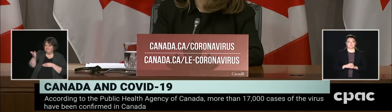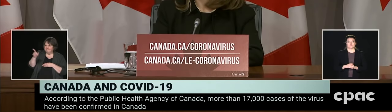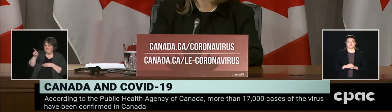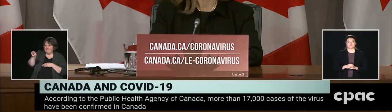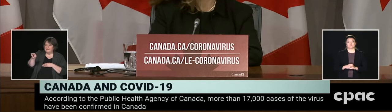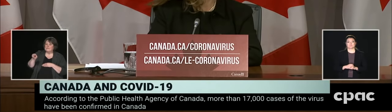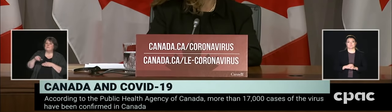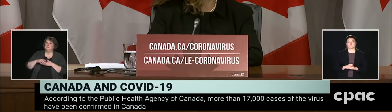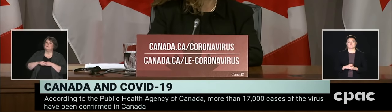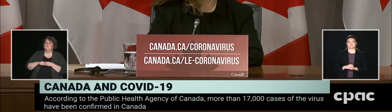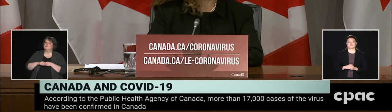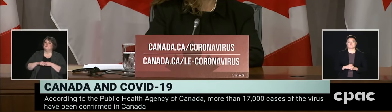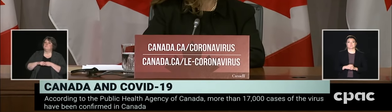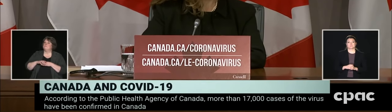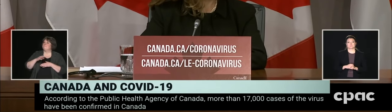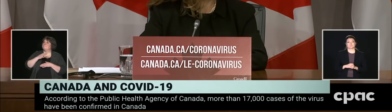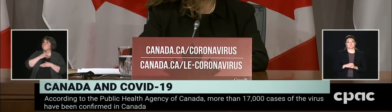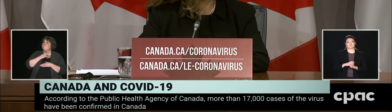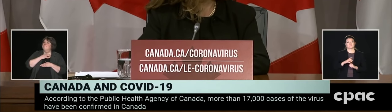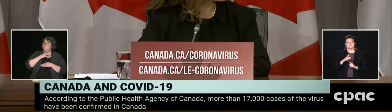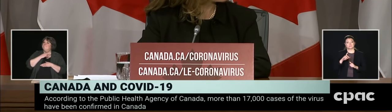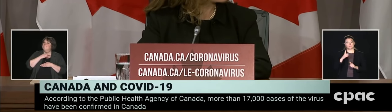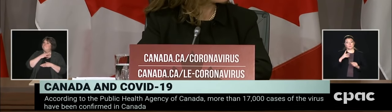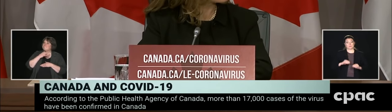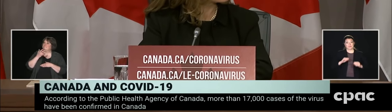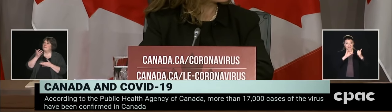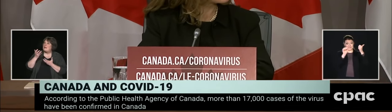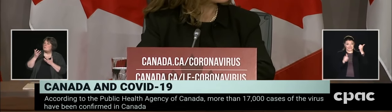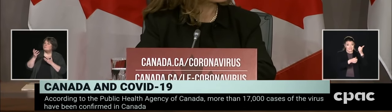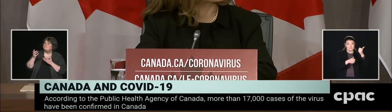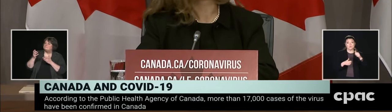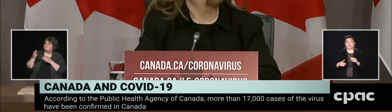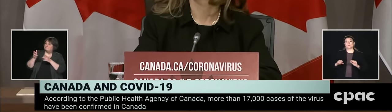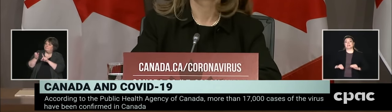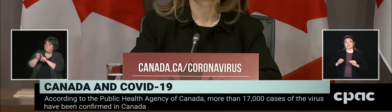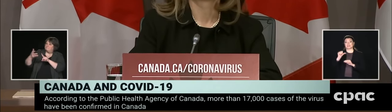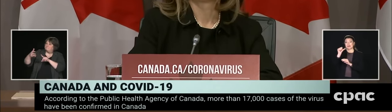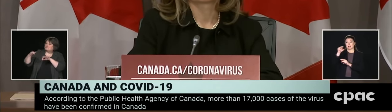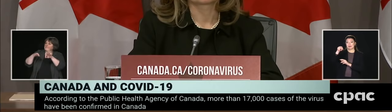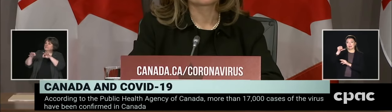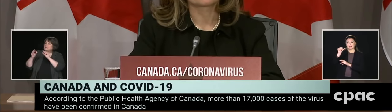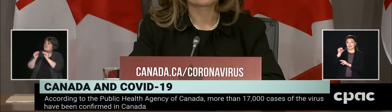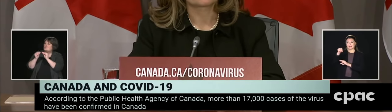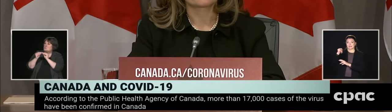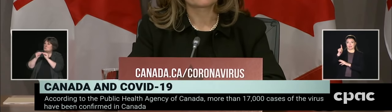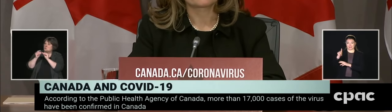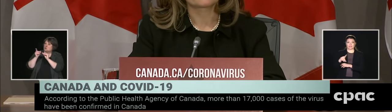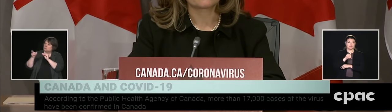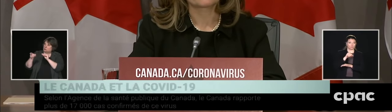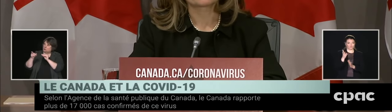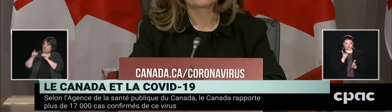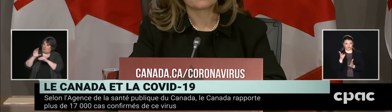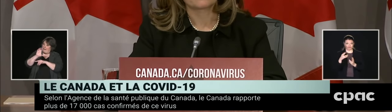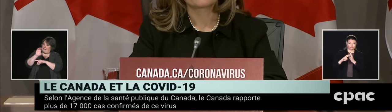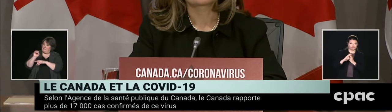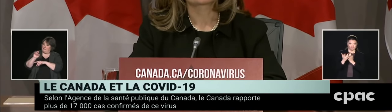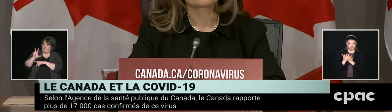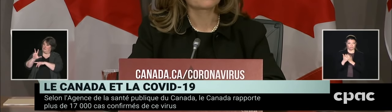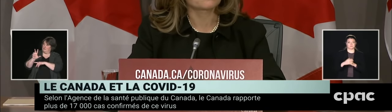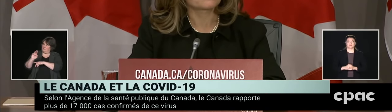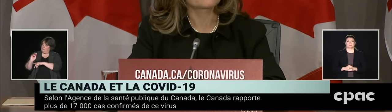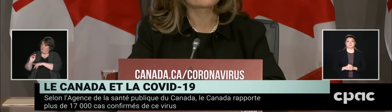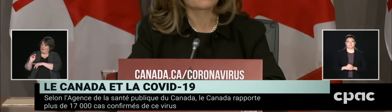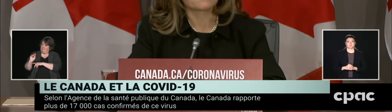real clarity around this question of masks coming in from 3M. So we understood from the Prime Minister that there are 500,000